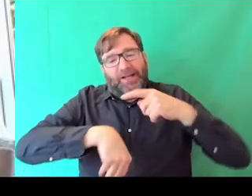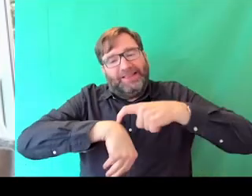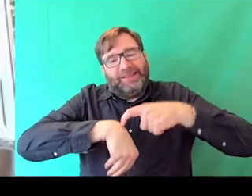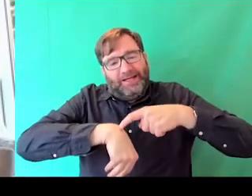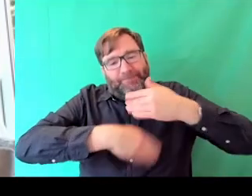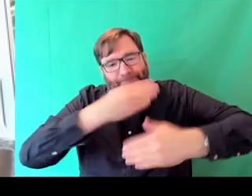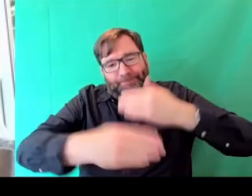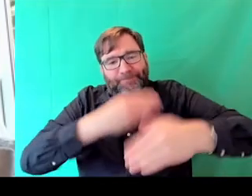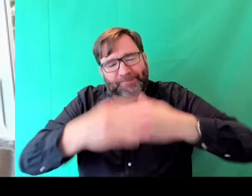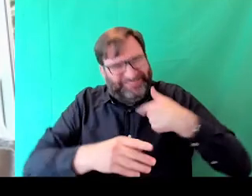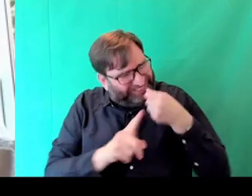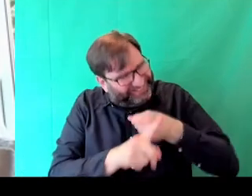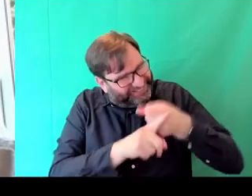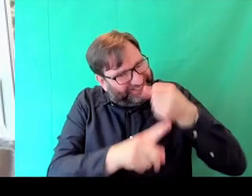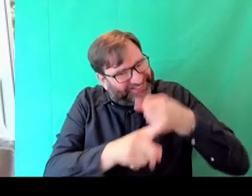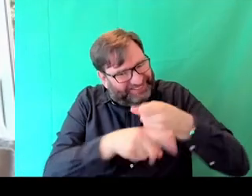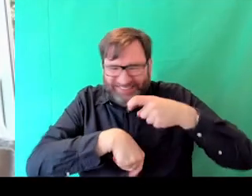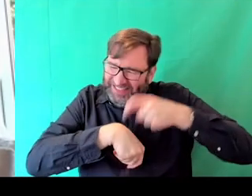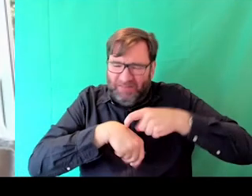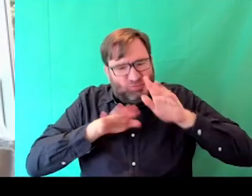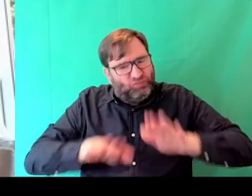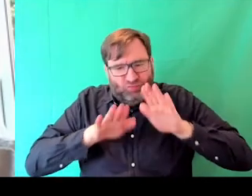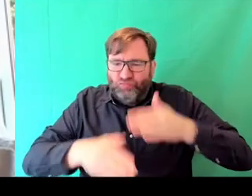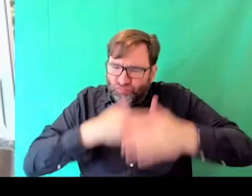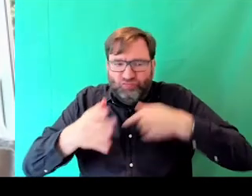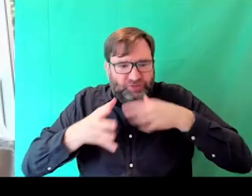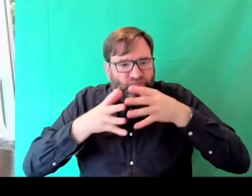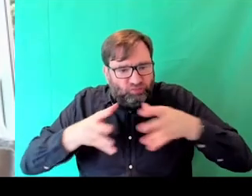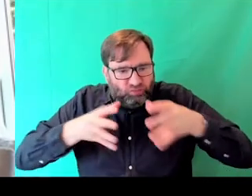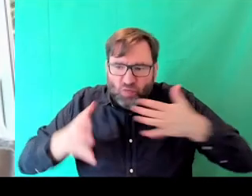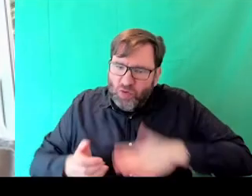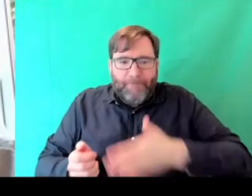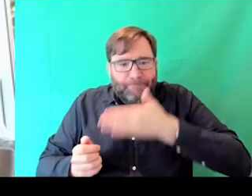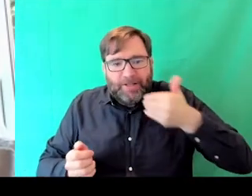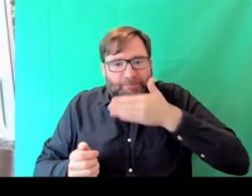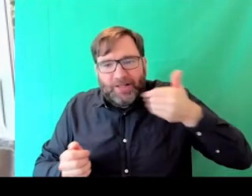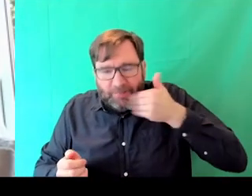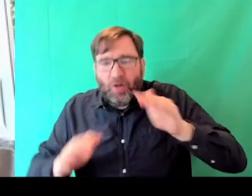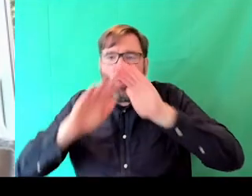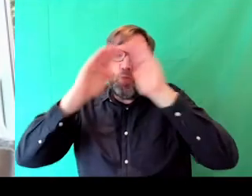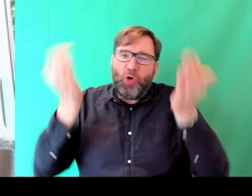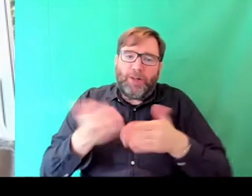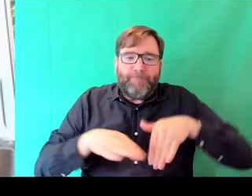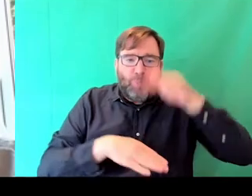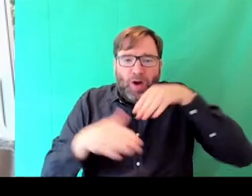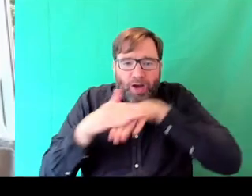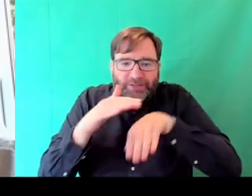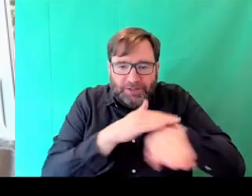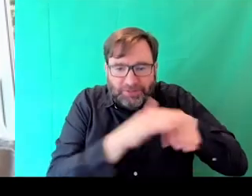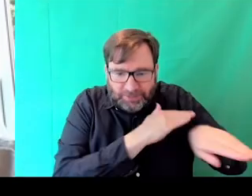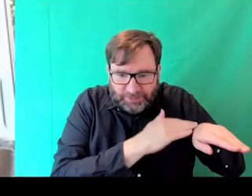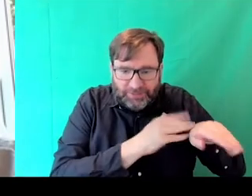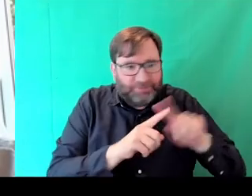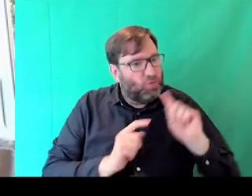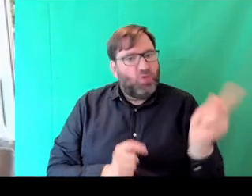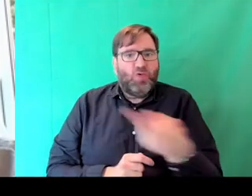Awesome. And Anna, you want to bring it home? I'll try my best. Yeah, I think these are incredible points. I think the biggest one too is